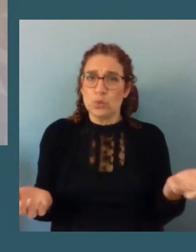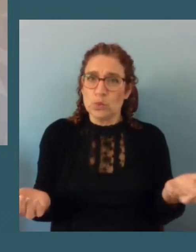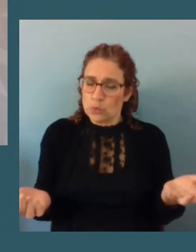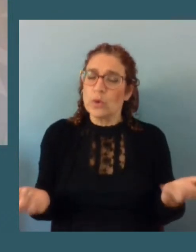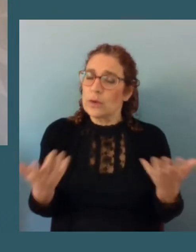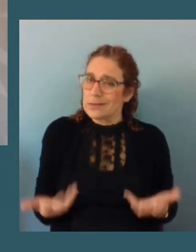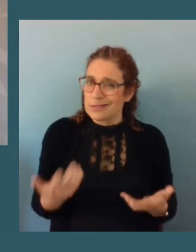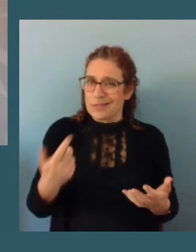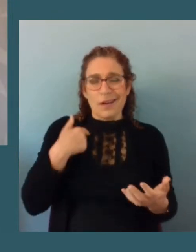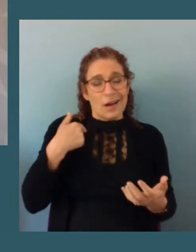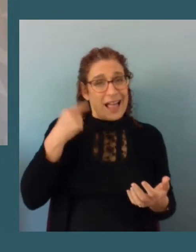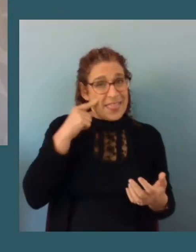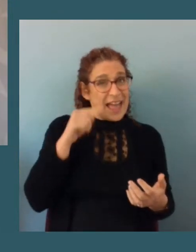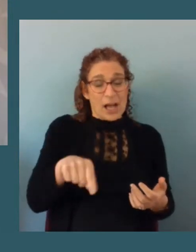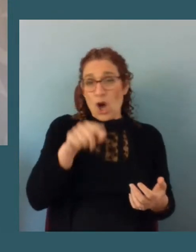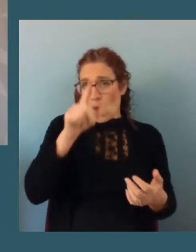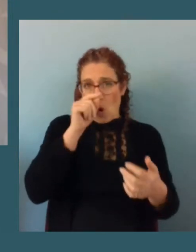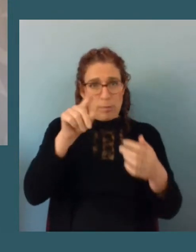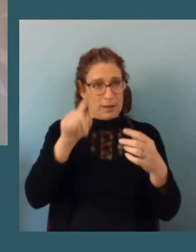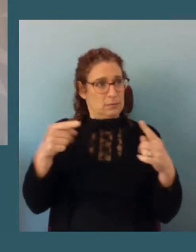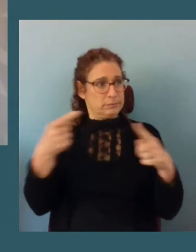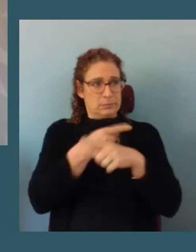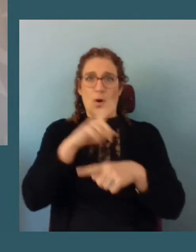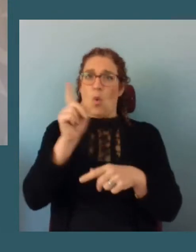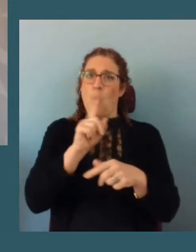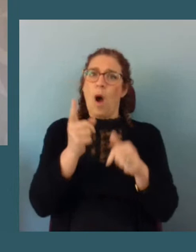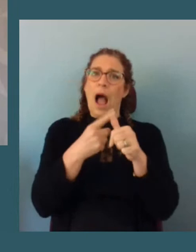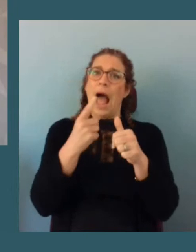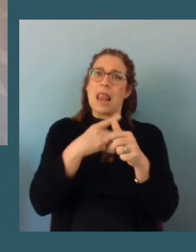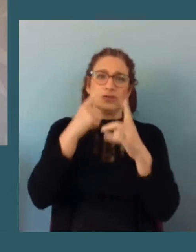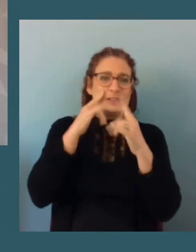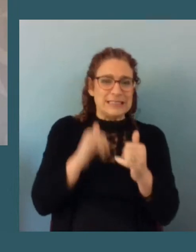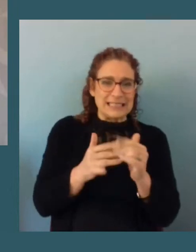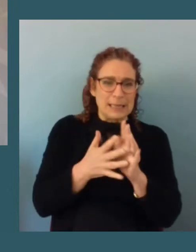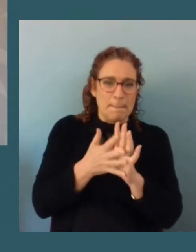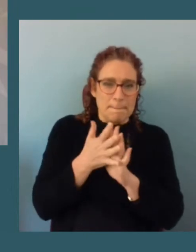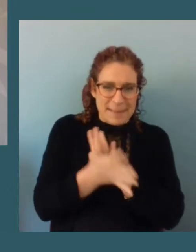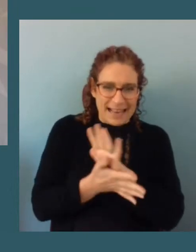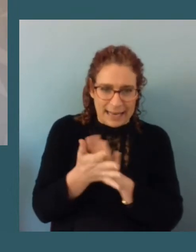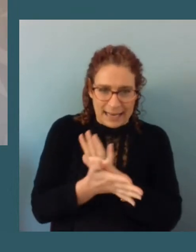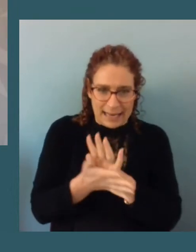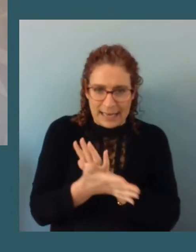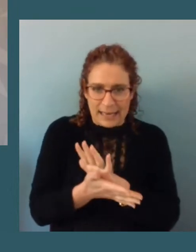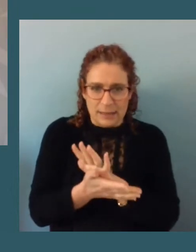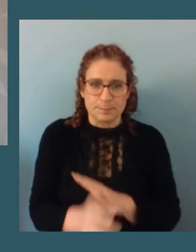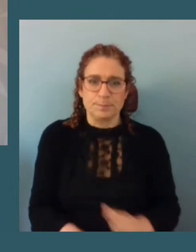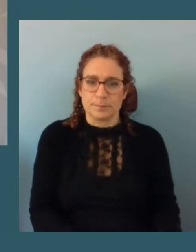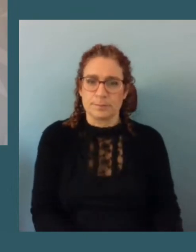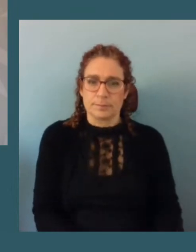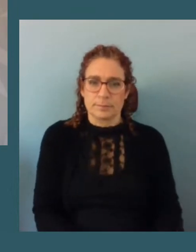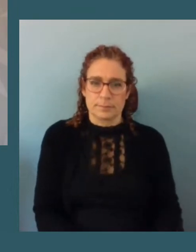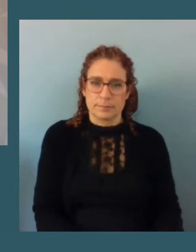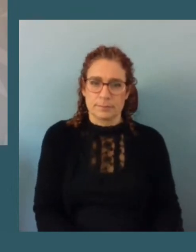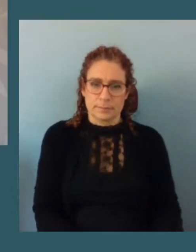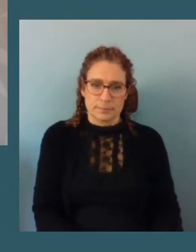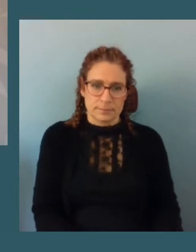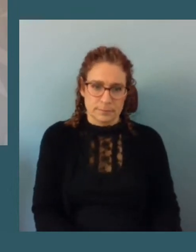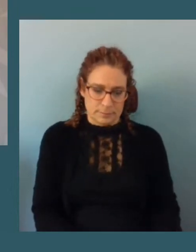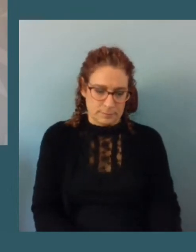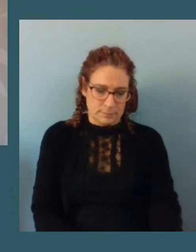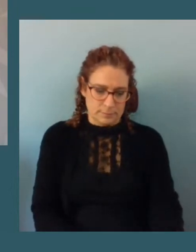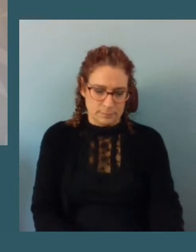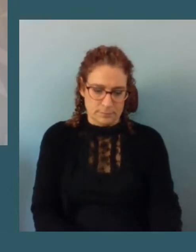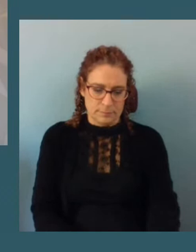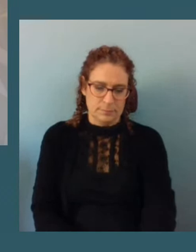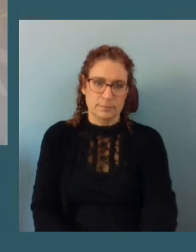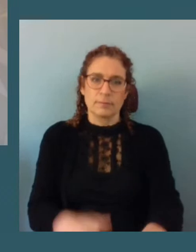the misconception with what the allergy tests mean, but I'll hand it over to you. Yeah, I also think, I think sometimes allergy tests are